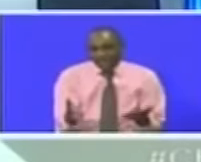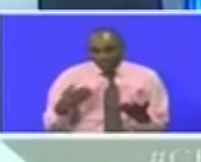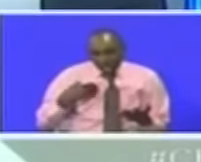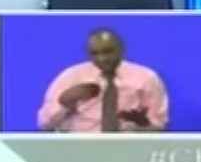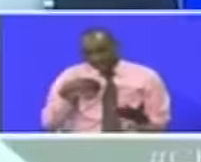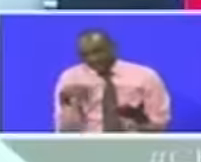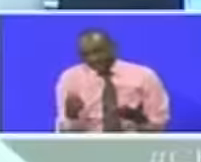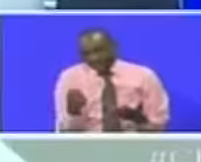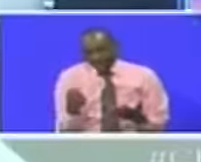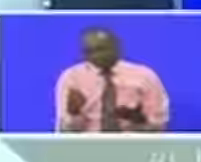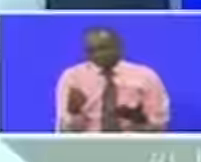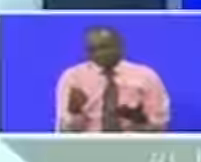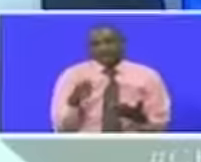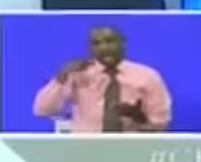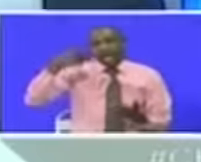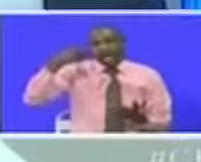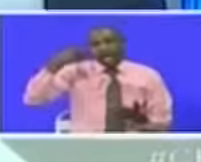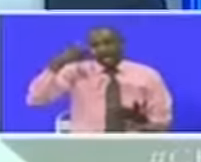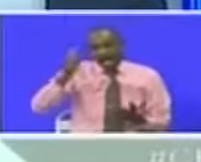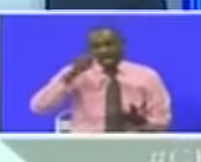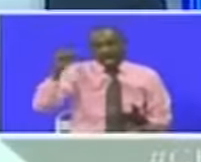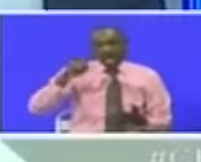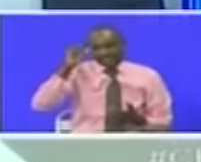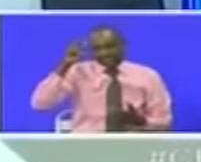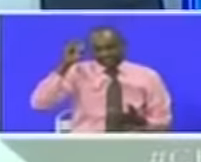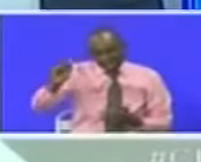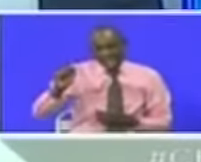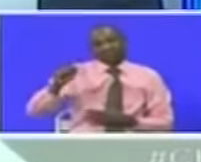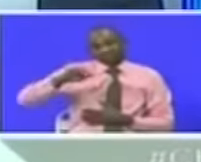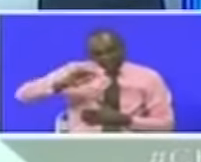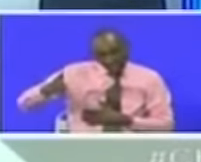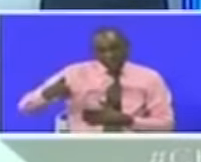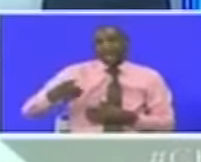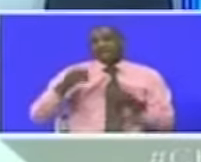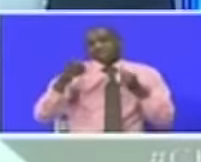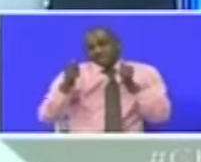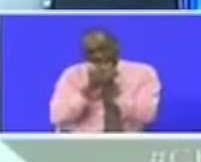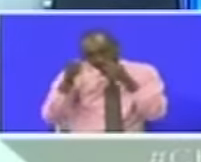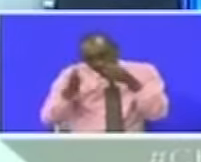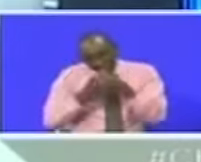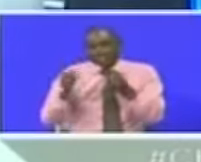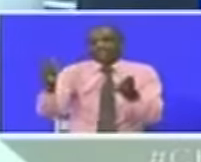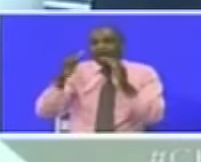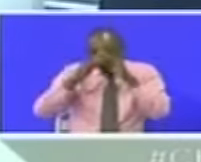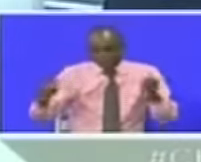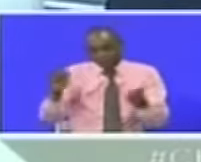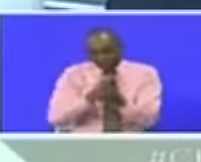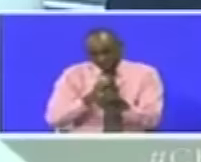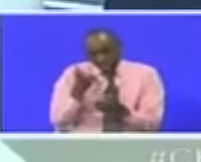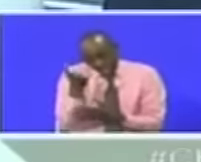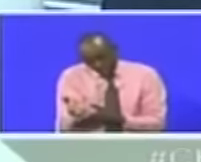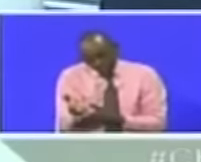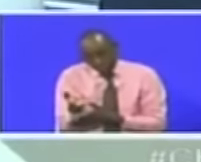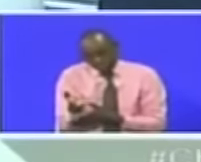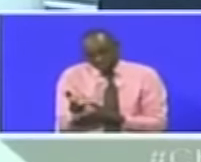South B, that is in Hazina Estate, those are the number of houses, 19 to be demolished. And apparently these 19